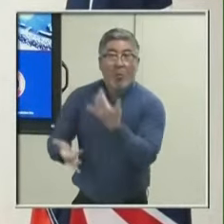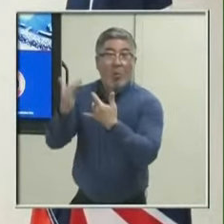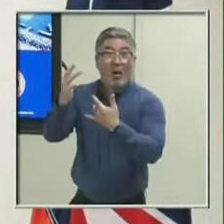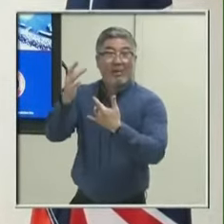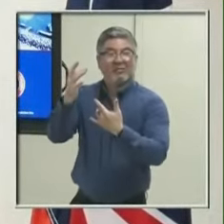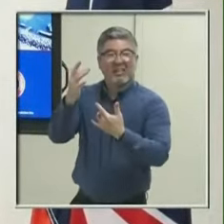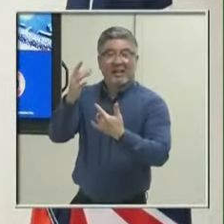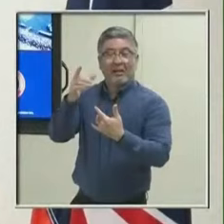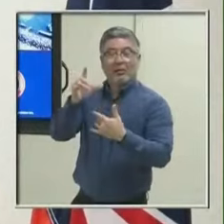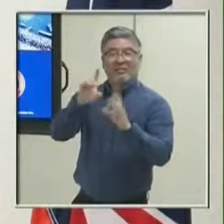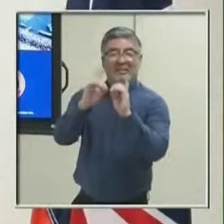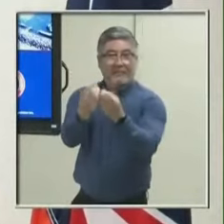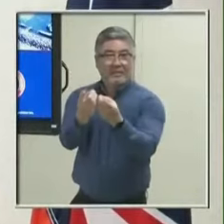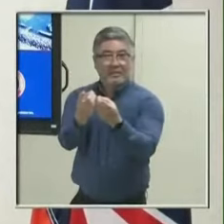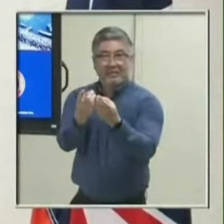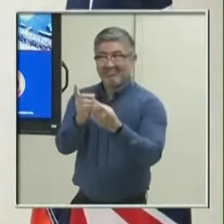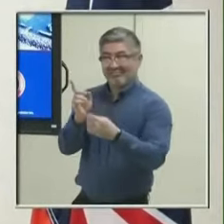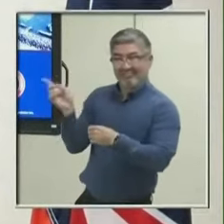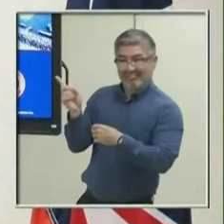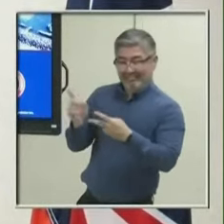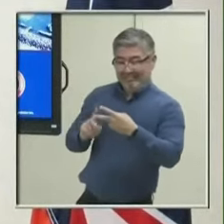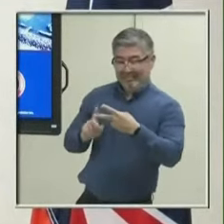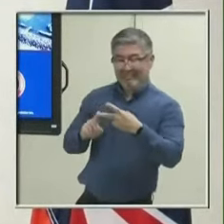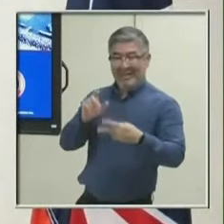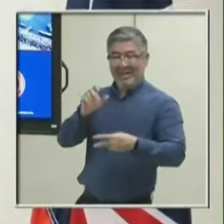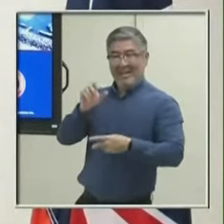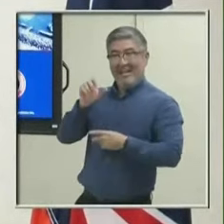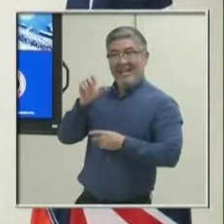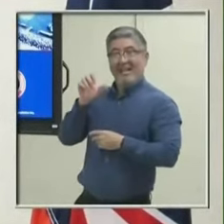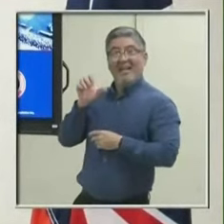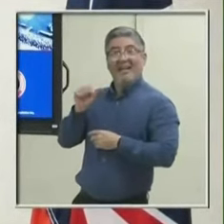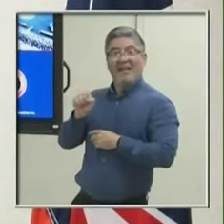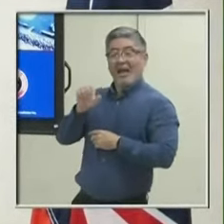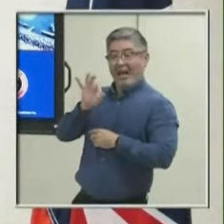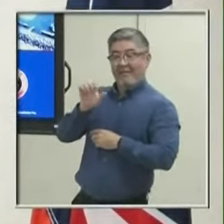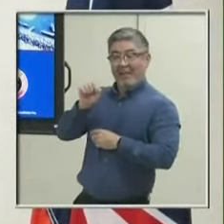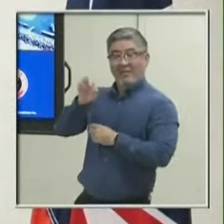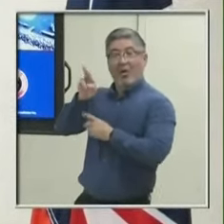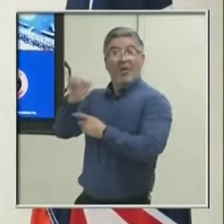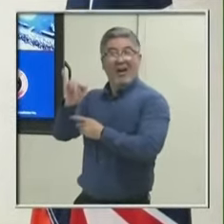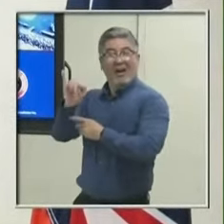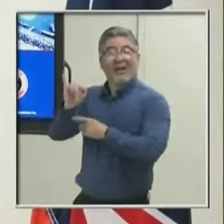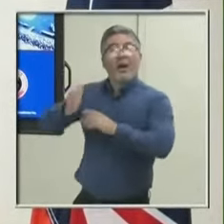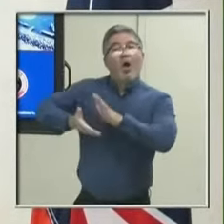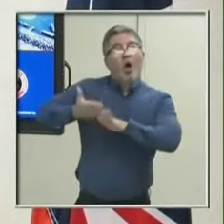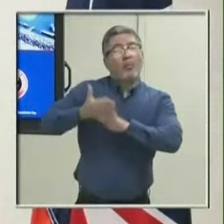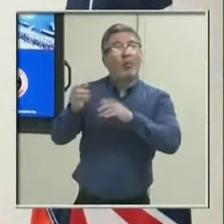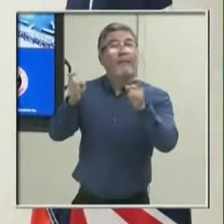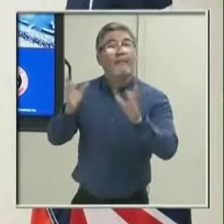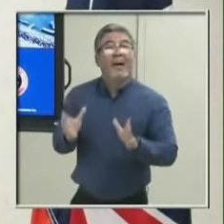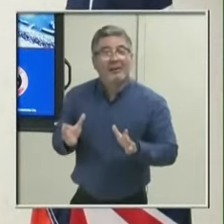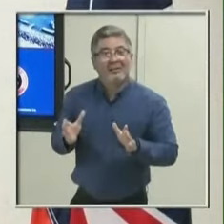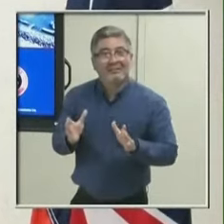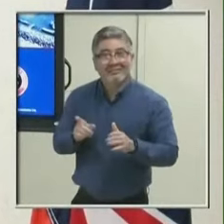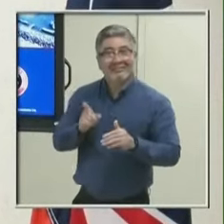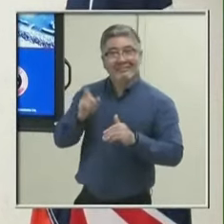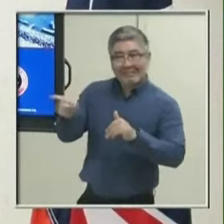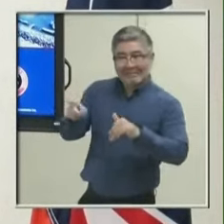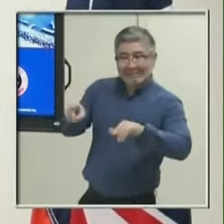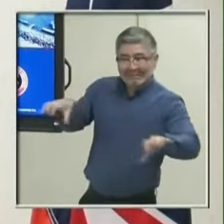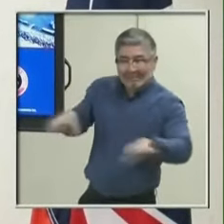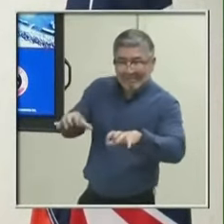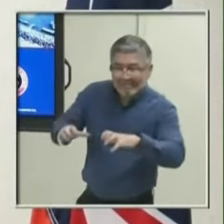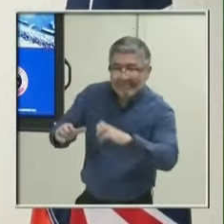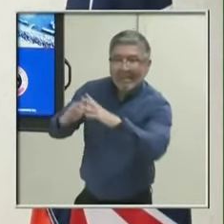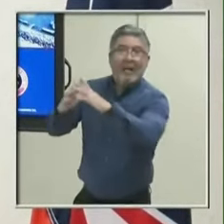currently is FSRI's, I'm going to say, operational manager. He implements the work that FSRI